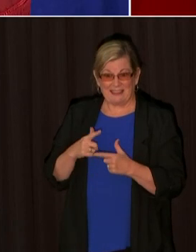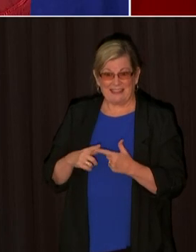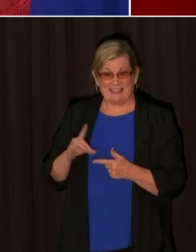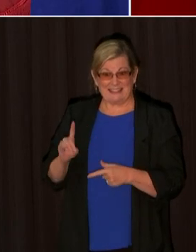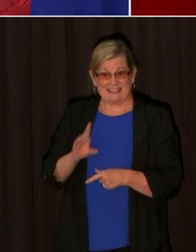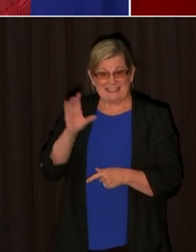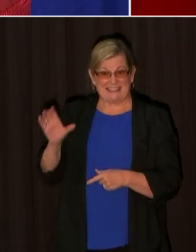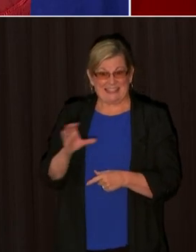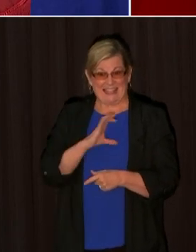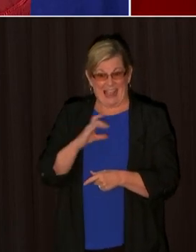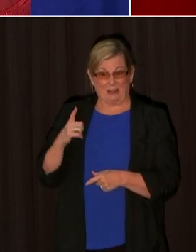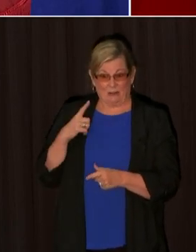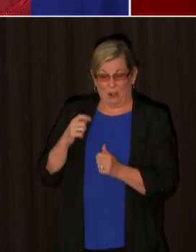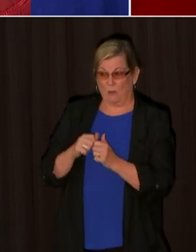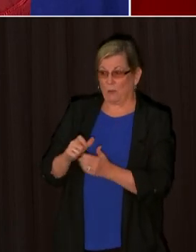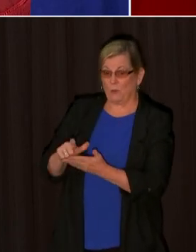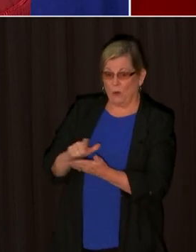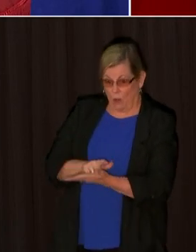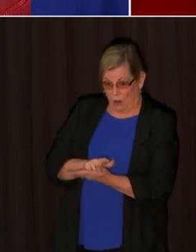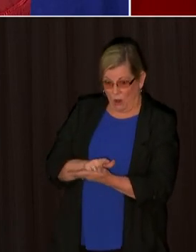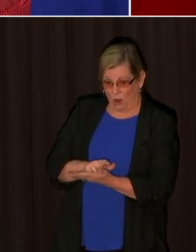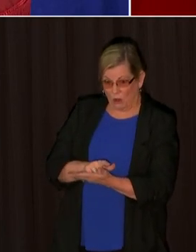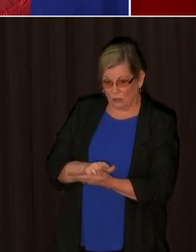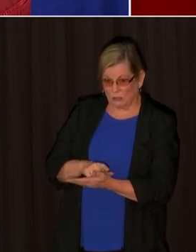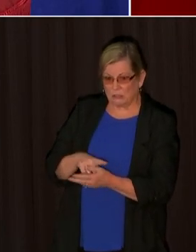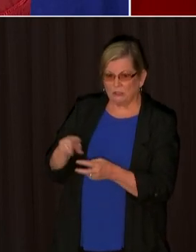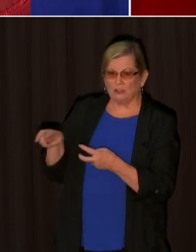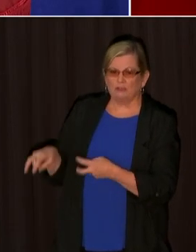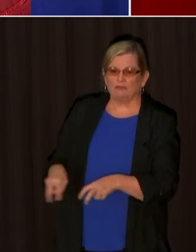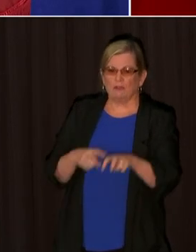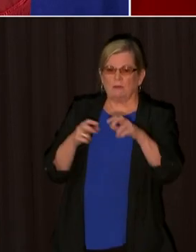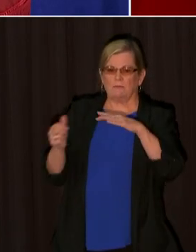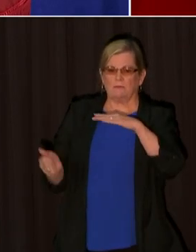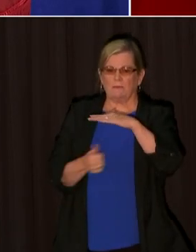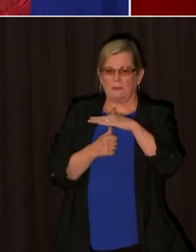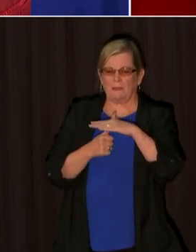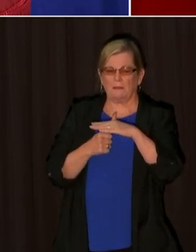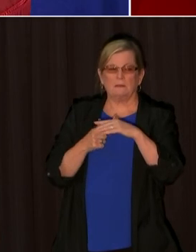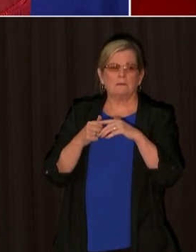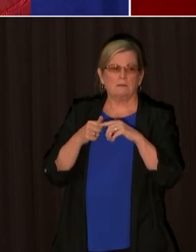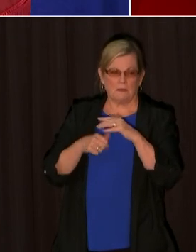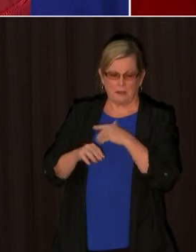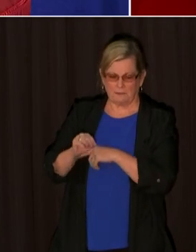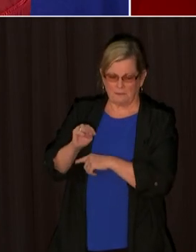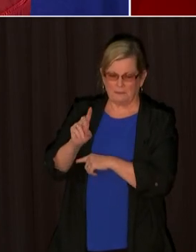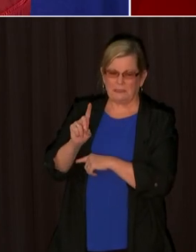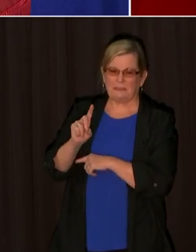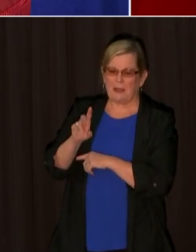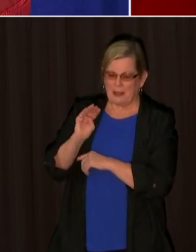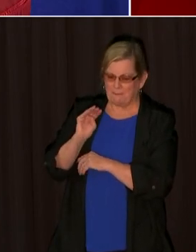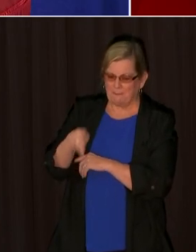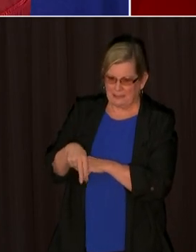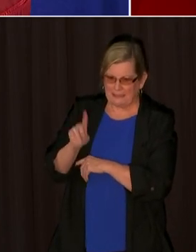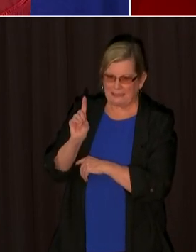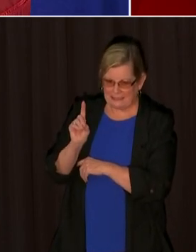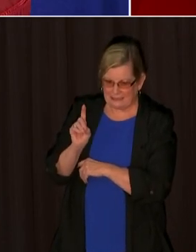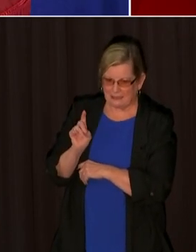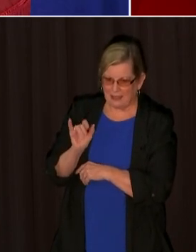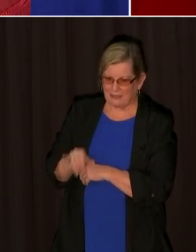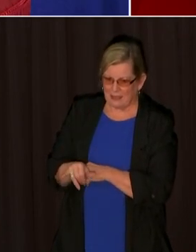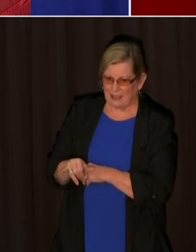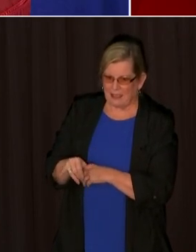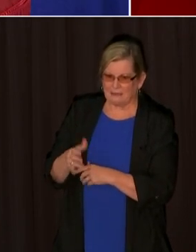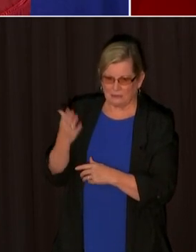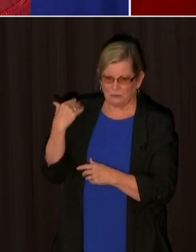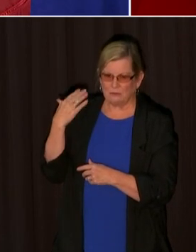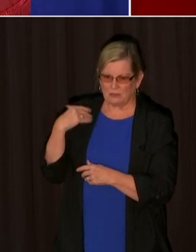it to MPD. And this was at a time, and sadly, it was another child killed in